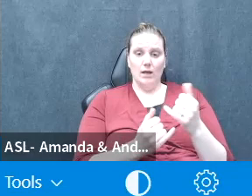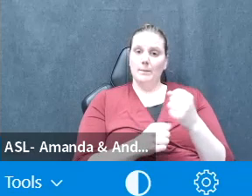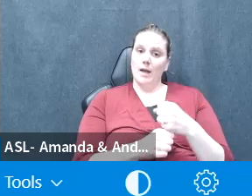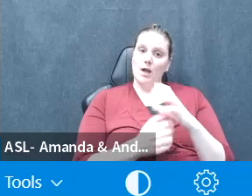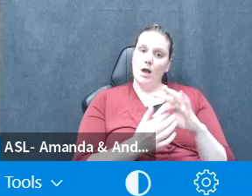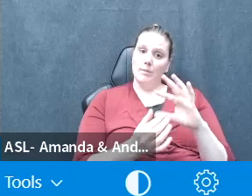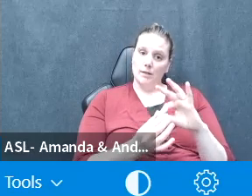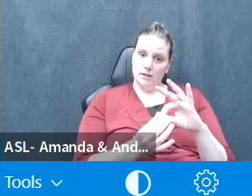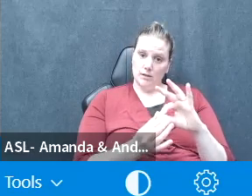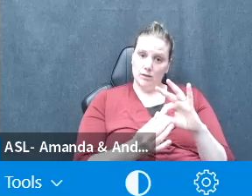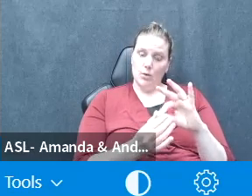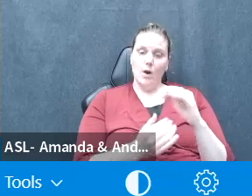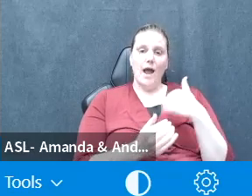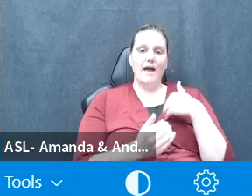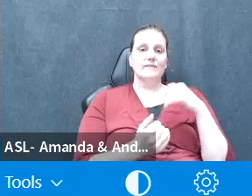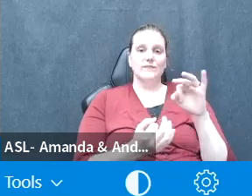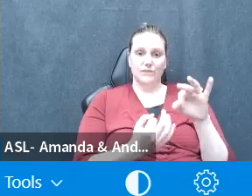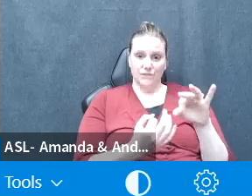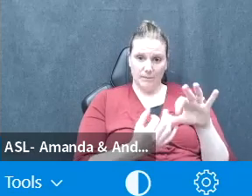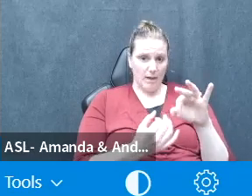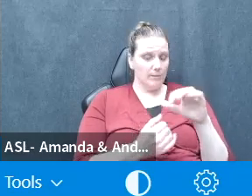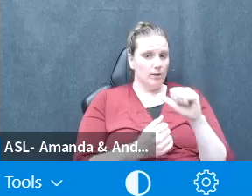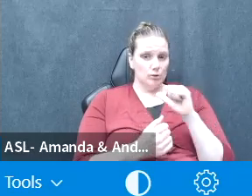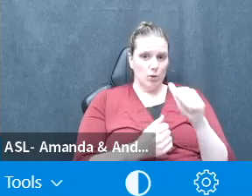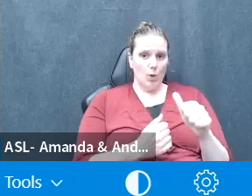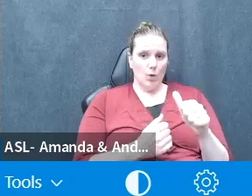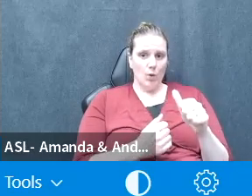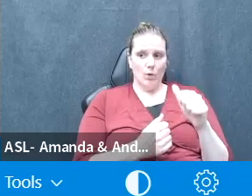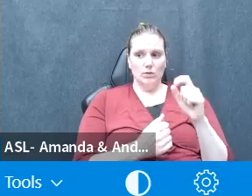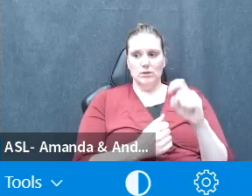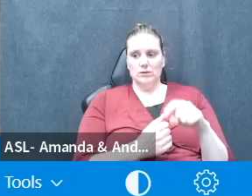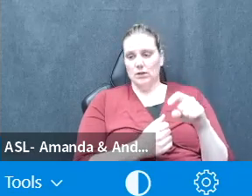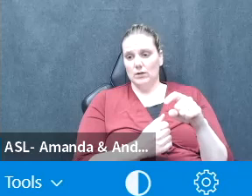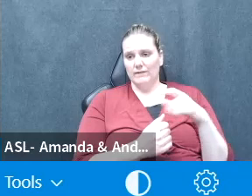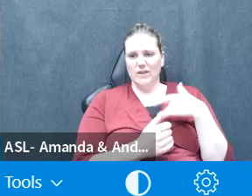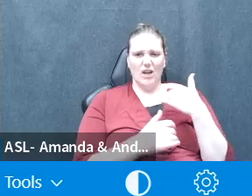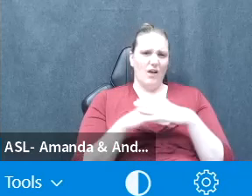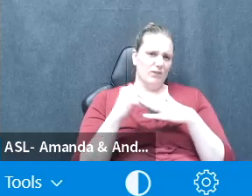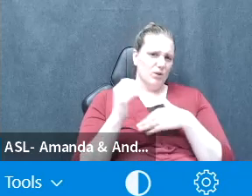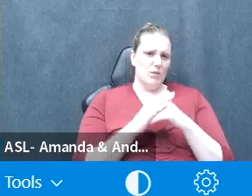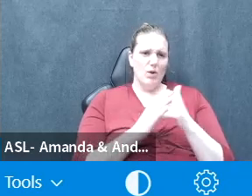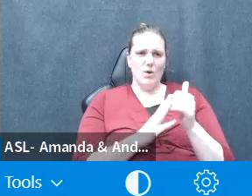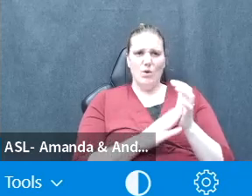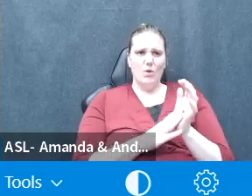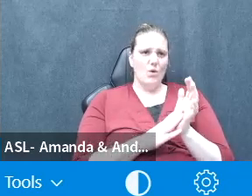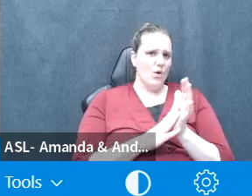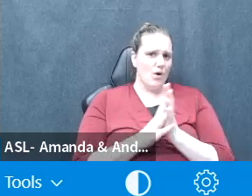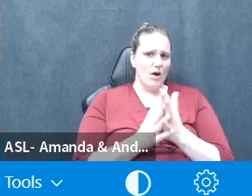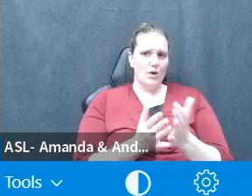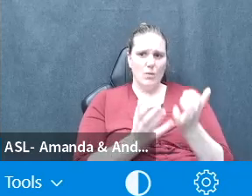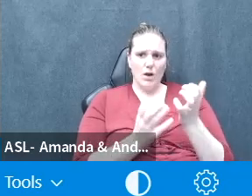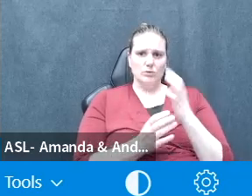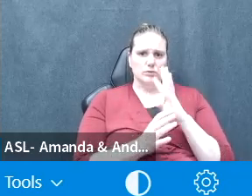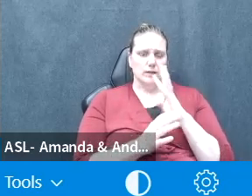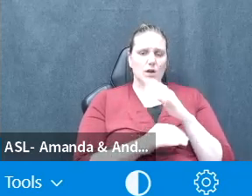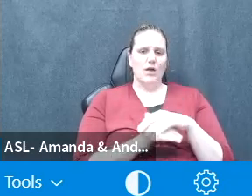comment or have feedback but don't necessarily feel comfortable or want to speak